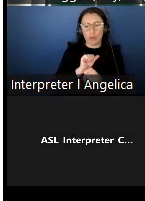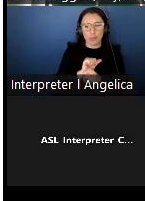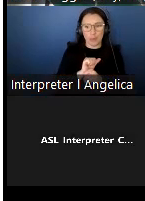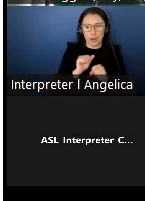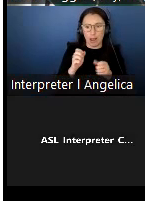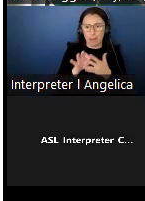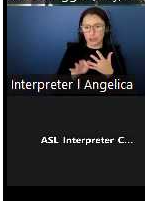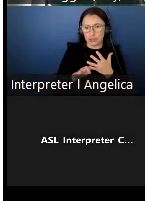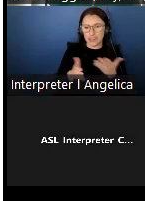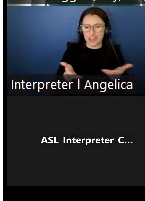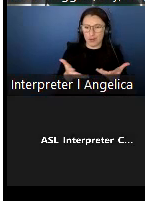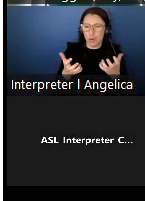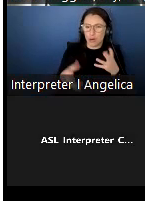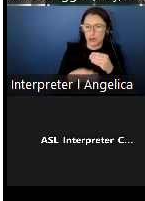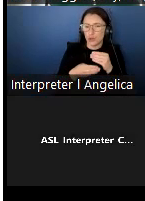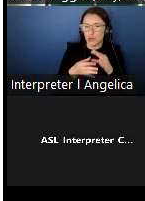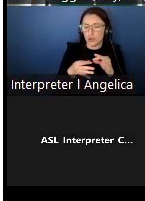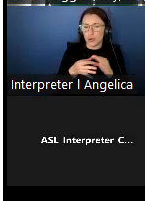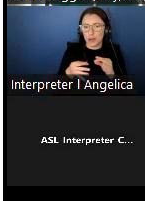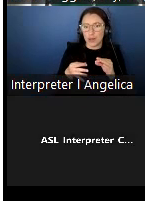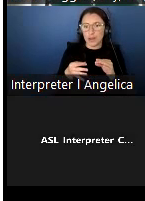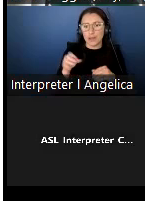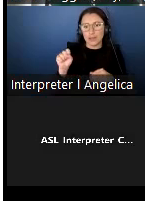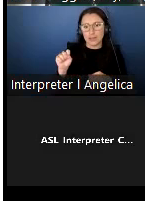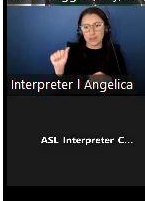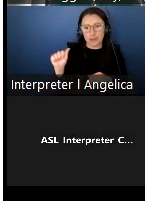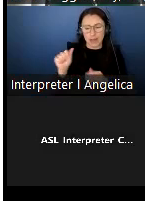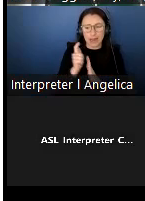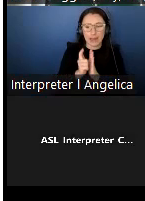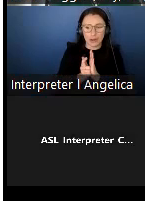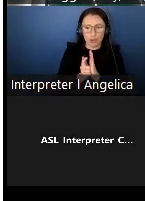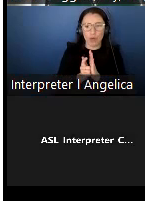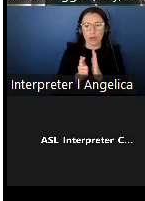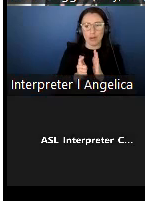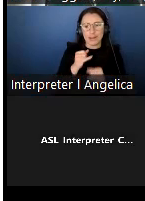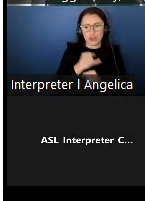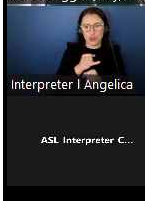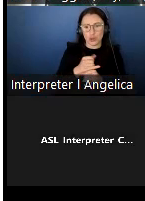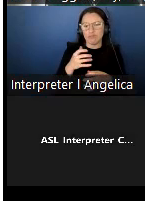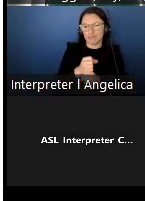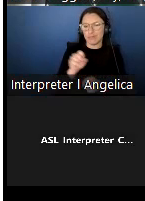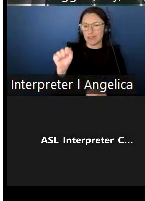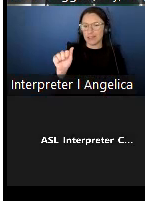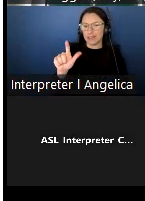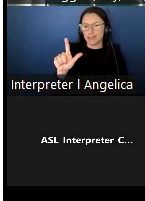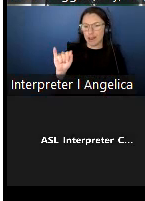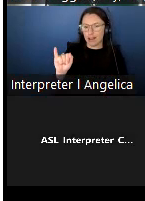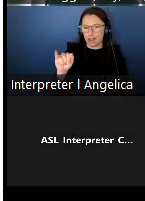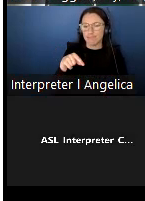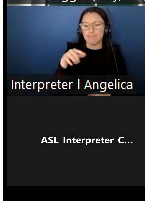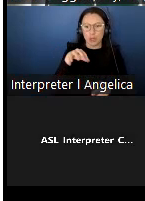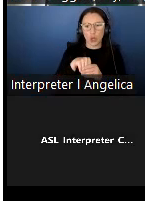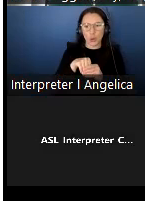I did want to just mention the Sexual Assault Legal Institute, or SALI. We'll, of course, also